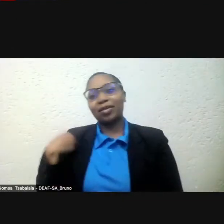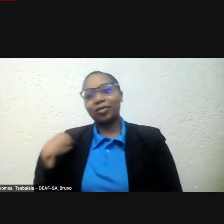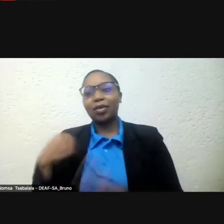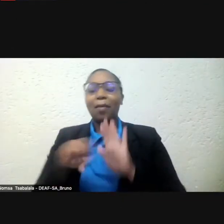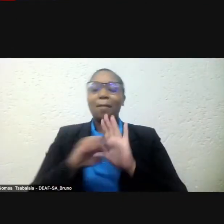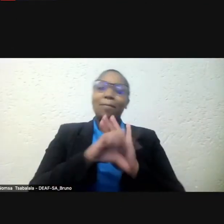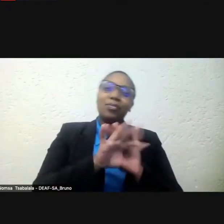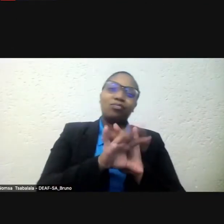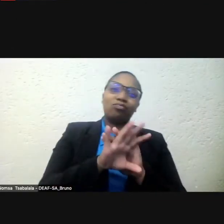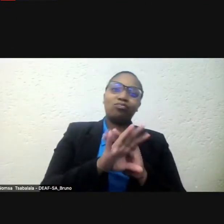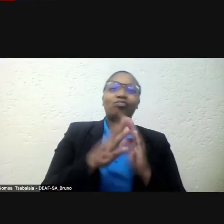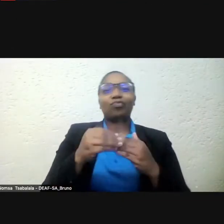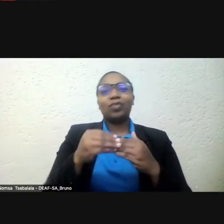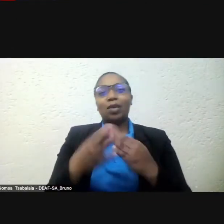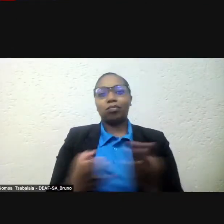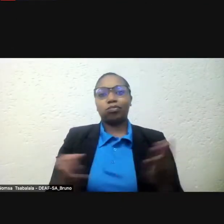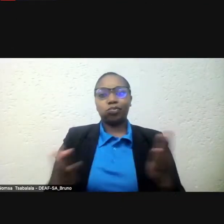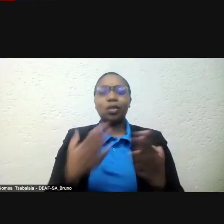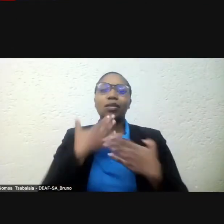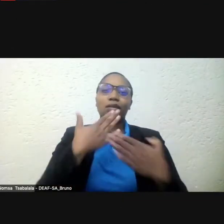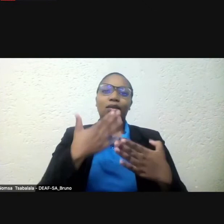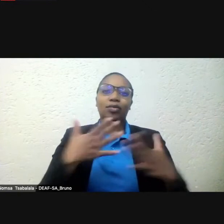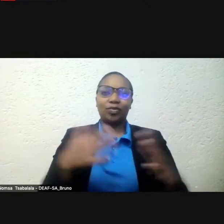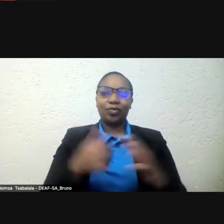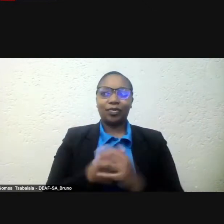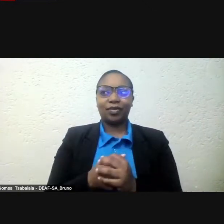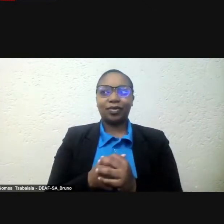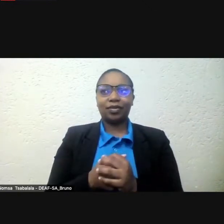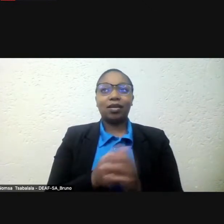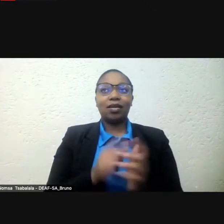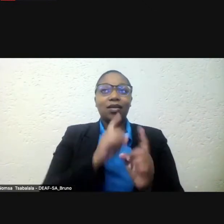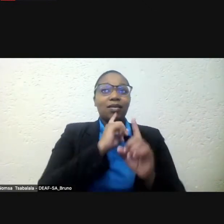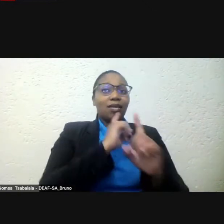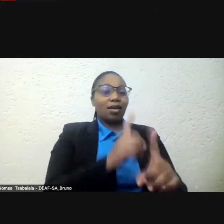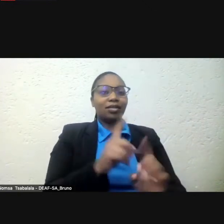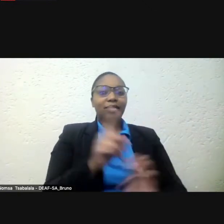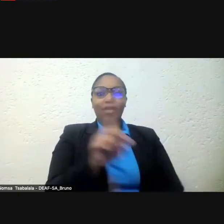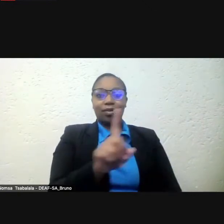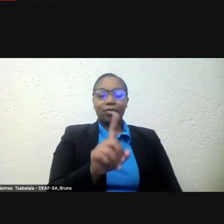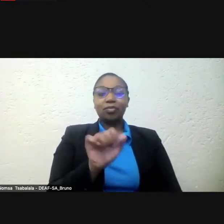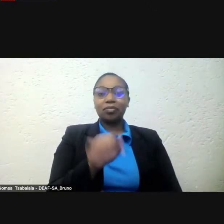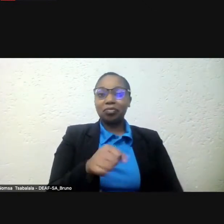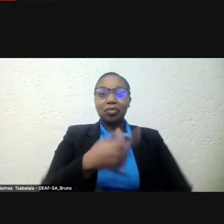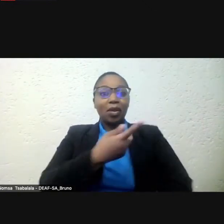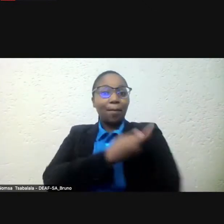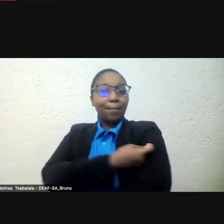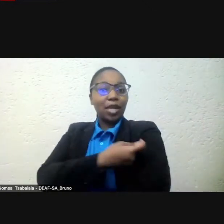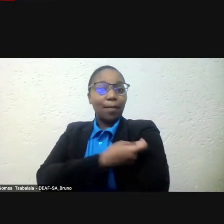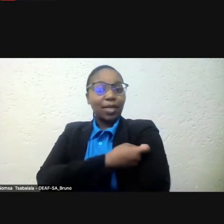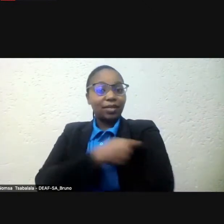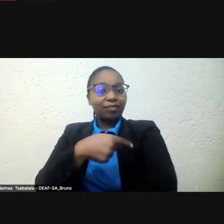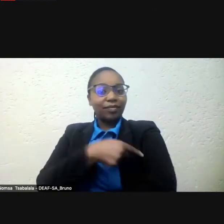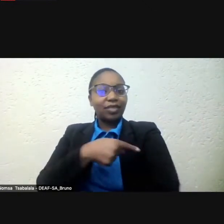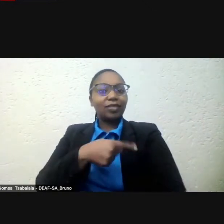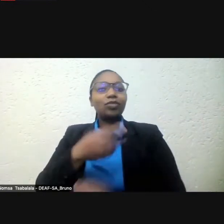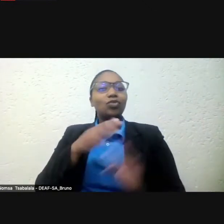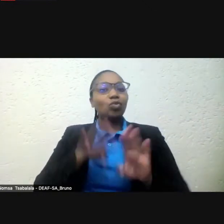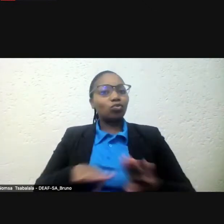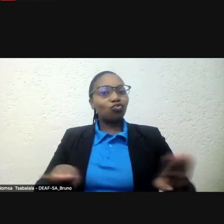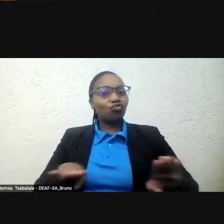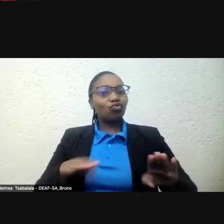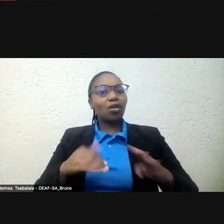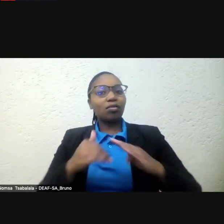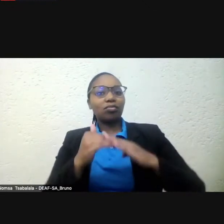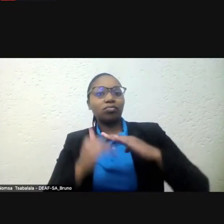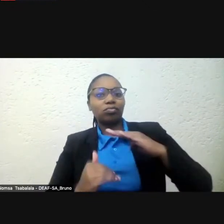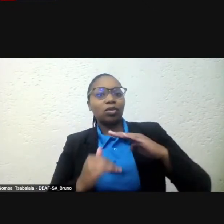much. So the answer on the first one is that the vaccine that is administered to adolescents, the children from the age